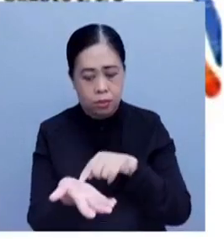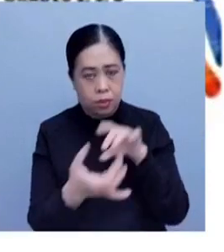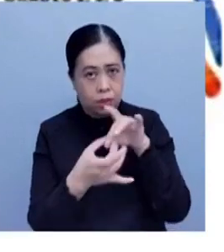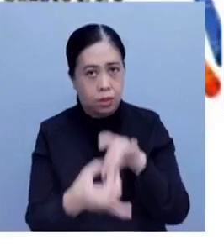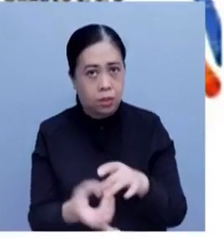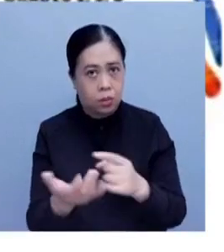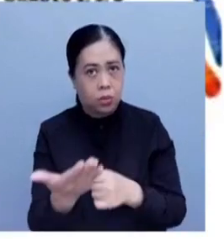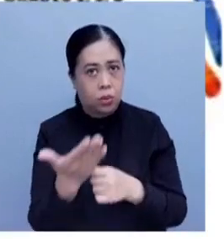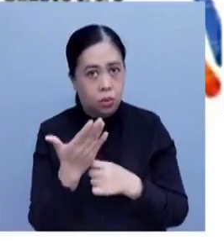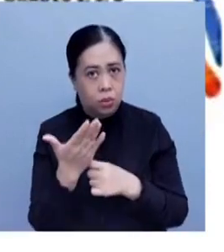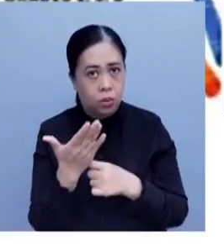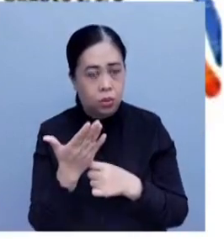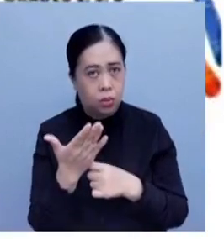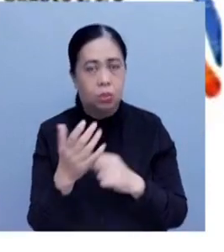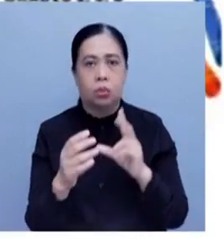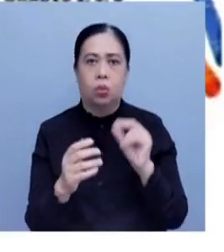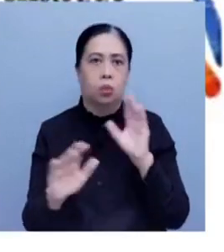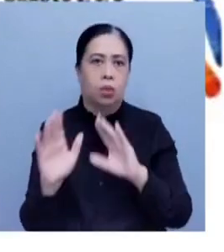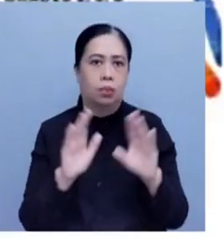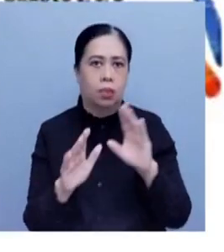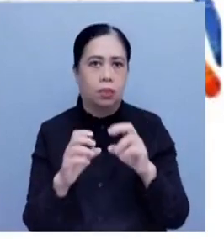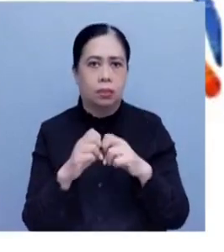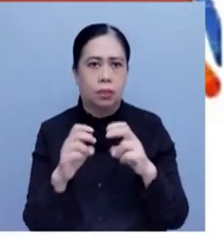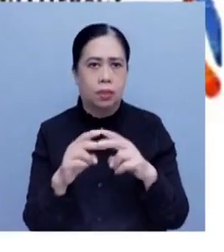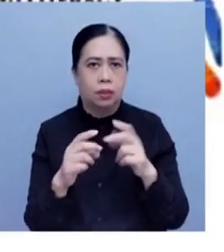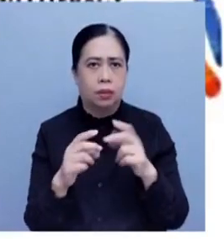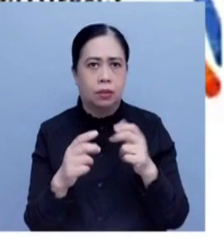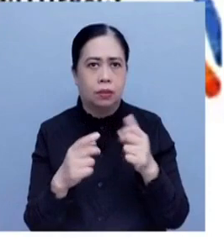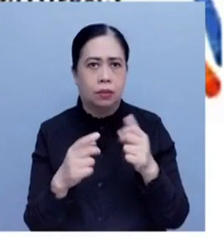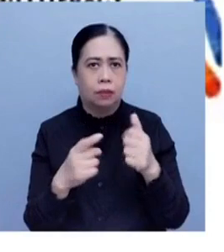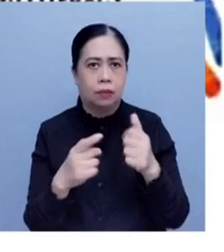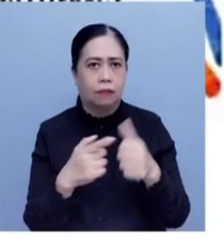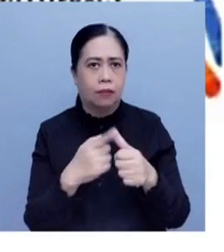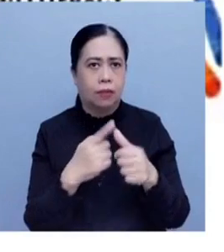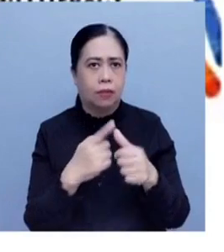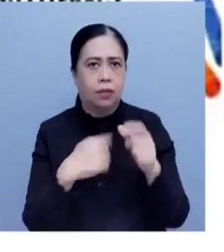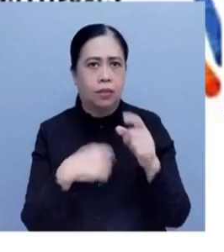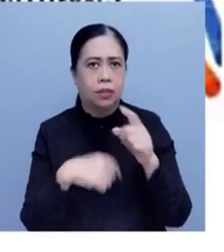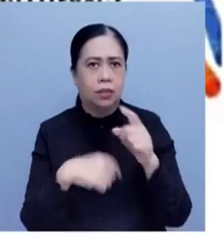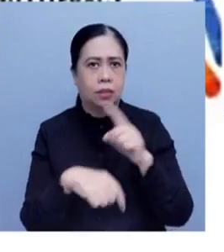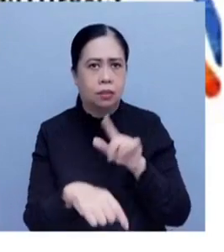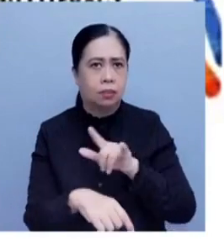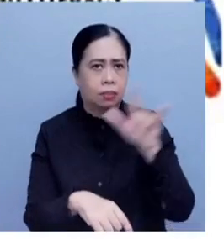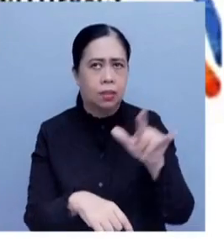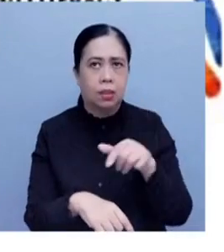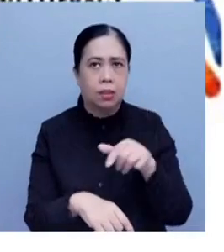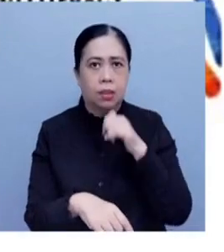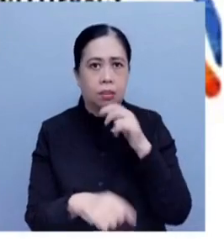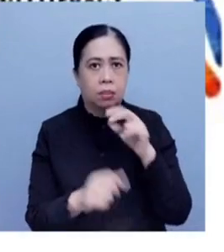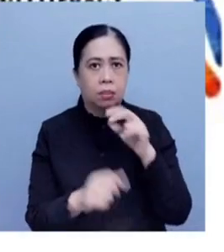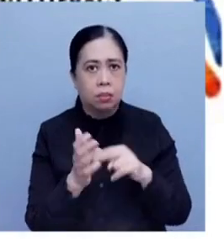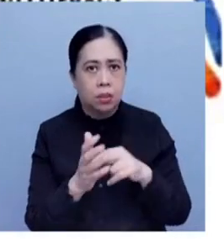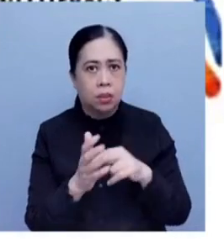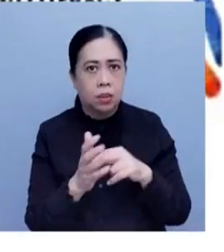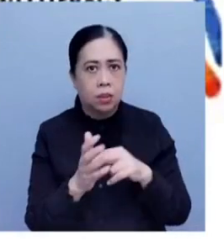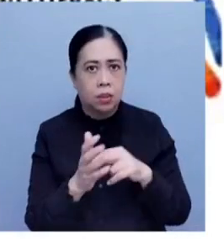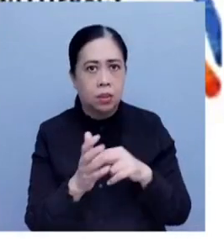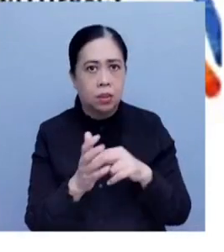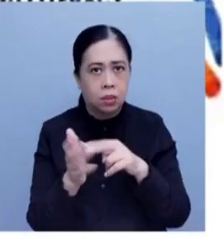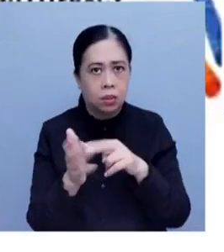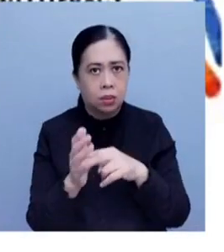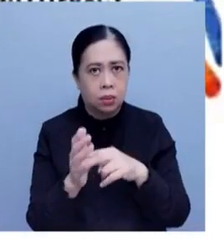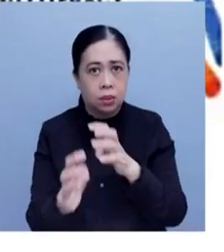nila, wala pong problema. Even first-time travelers, hindi po necessary na first-time travelers ay mas mahigpit po tayo o